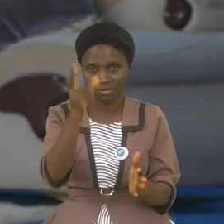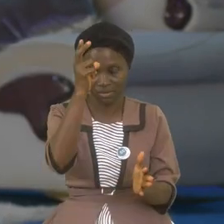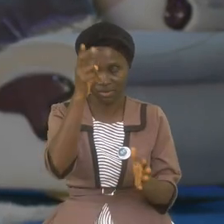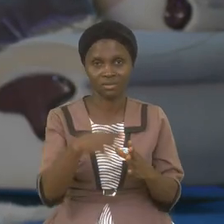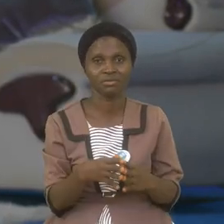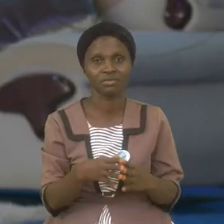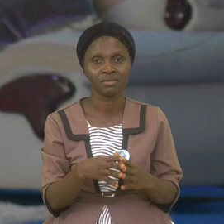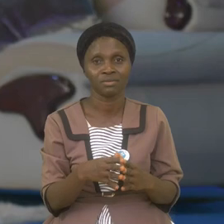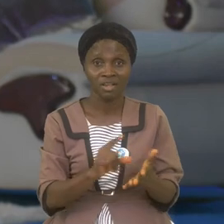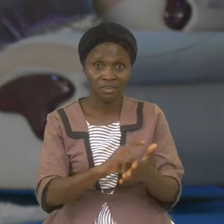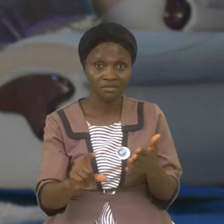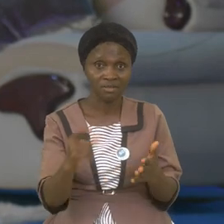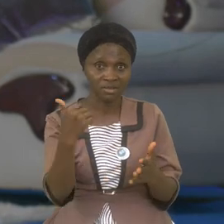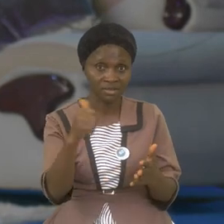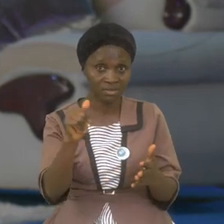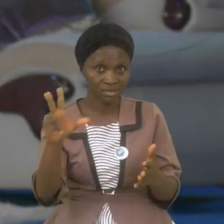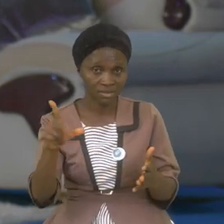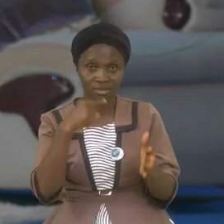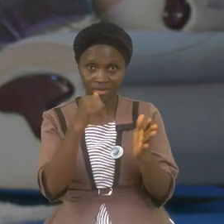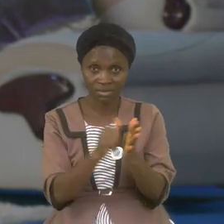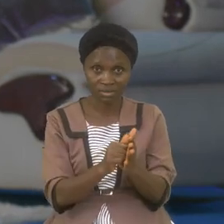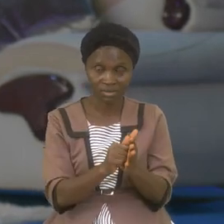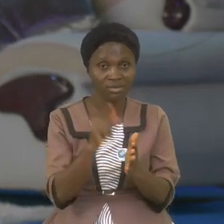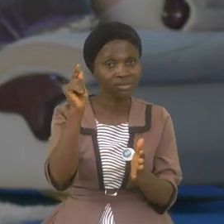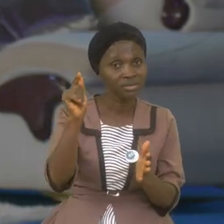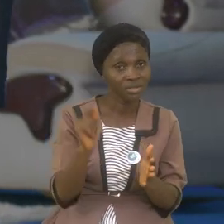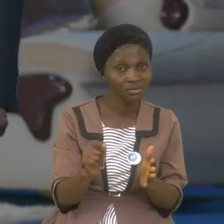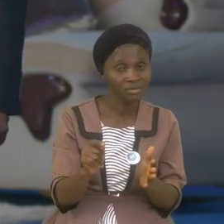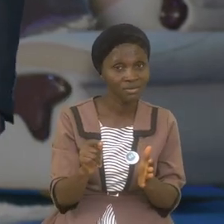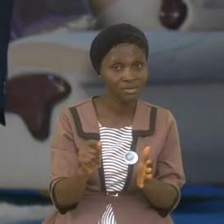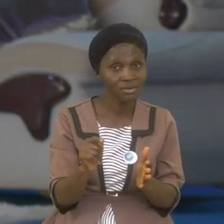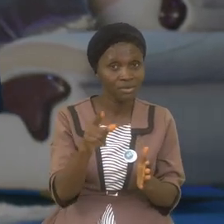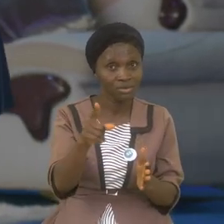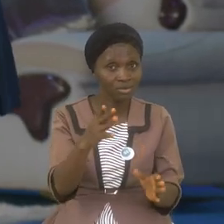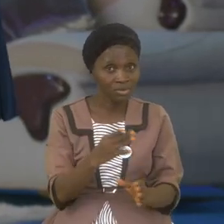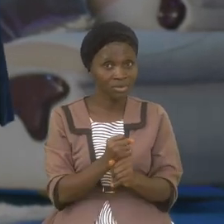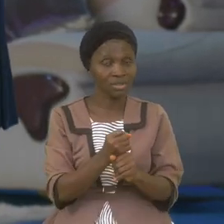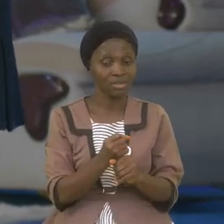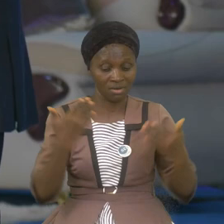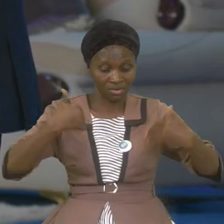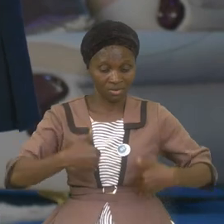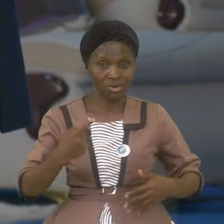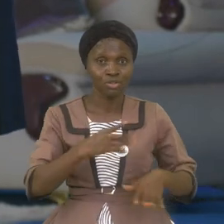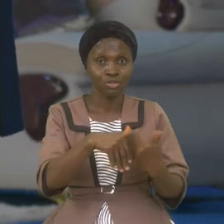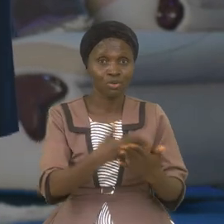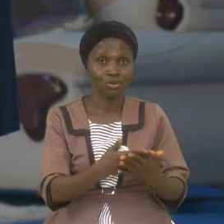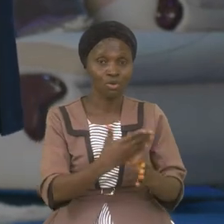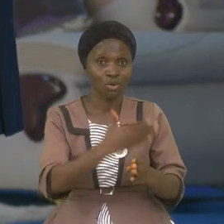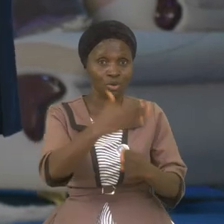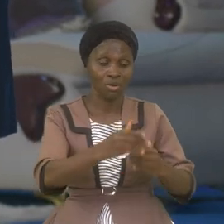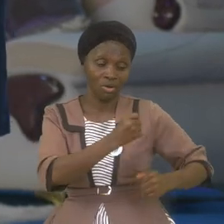in verse 13, he assures us, wherefore take unto you the whole armor of God, that ye may